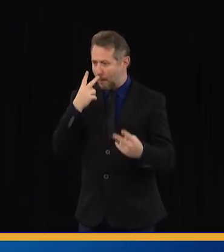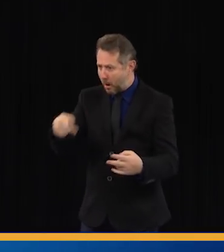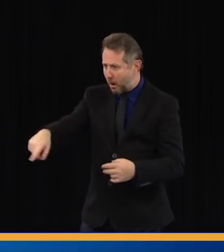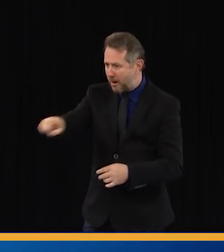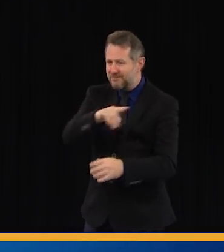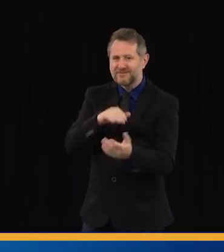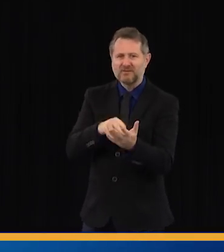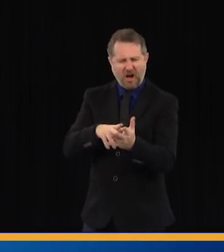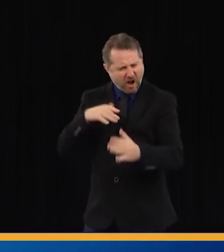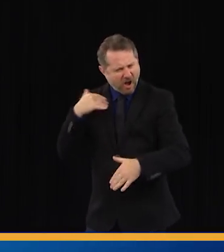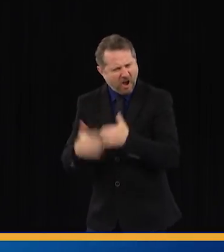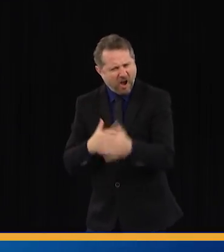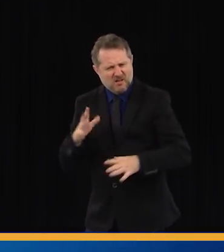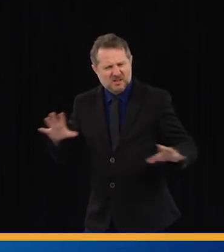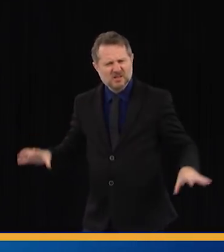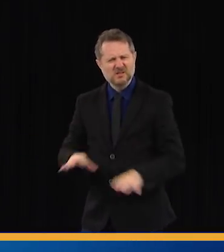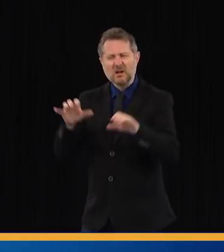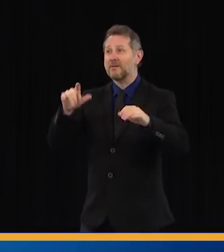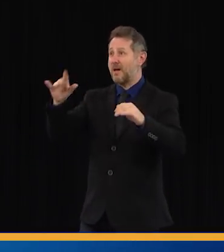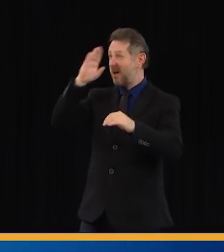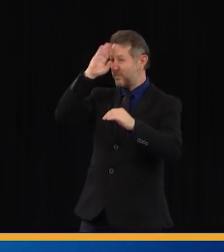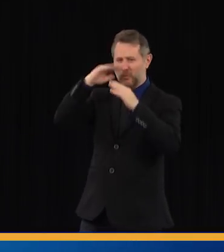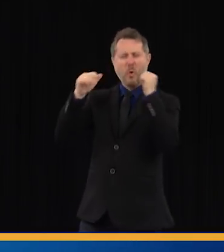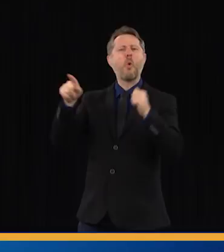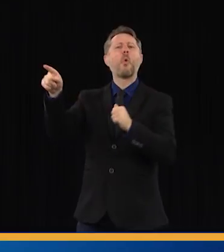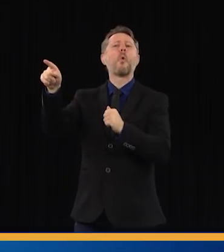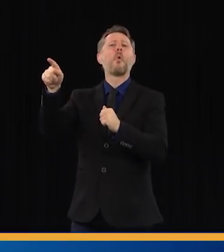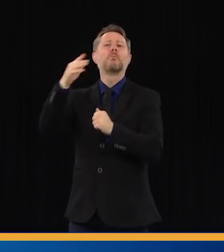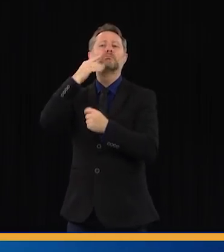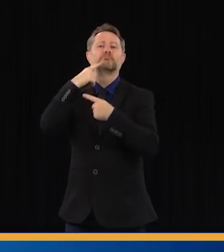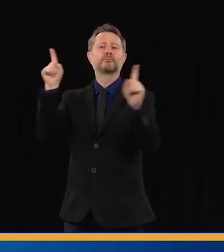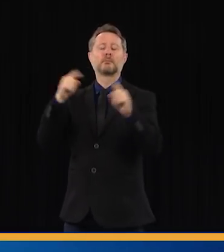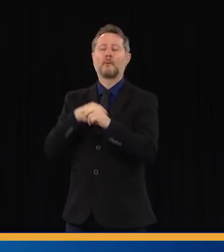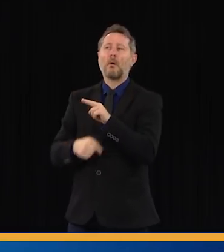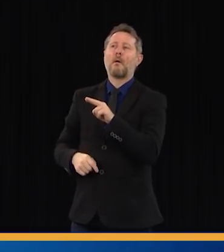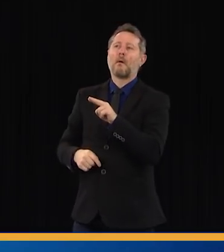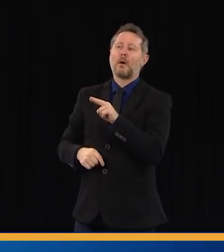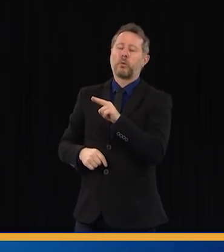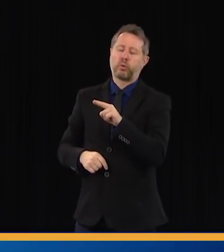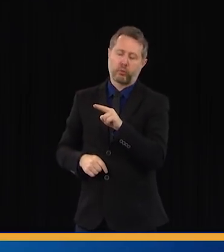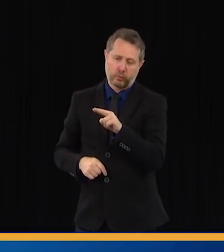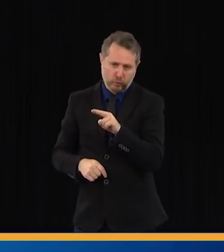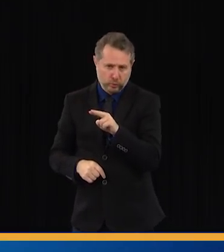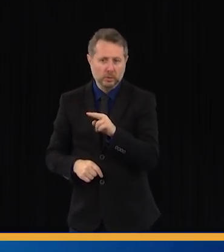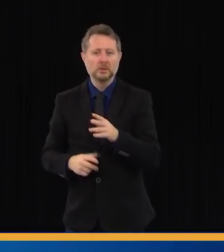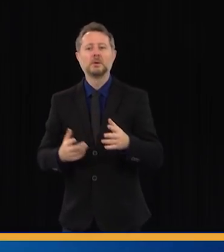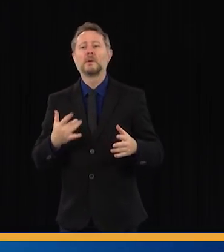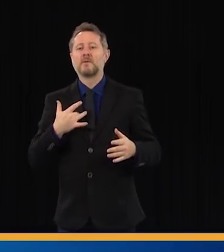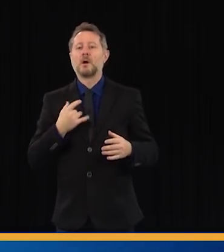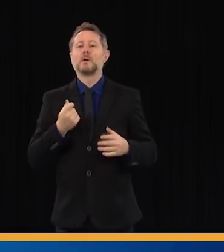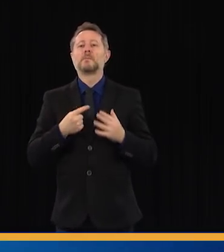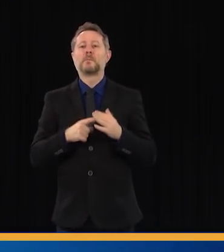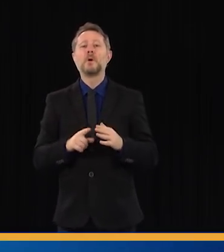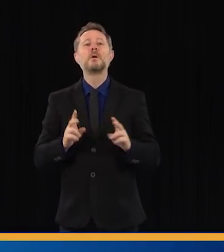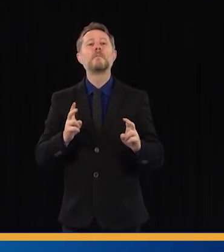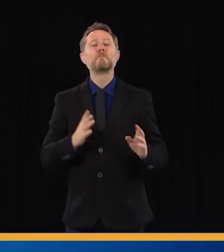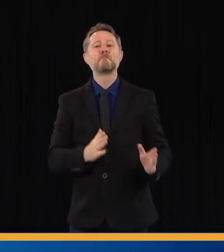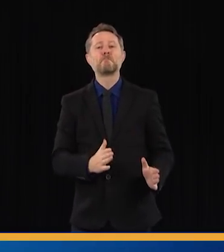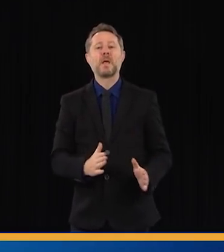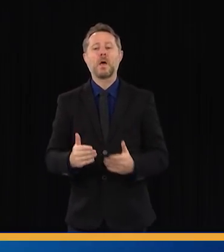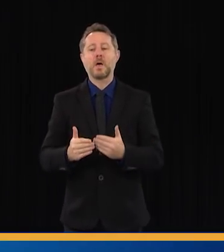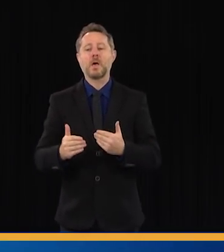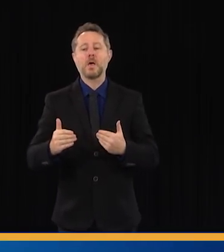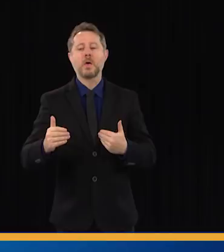that. And I believe the worst is over if we continue to be smart. And I believe we can now start on the path to